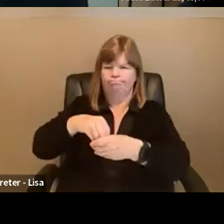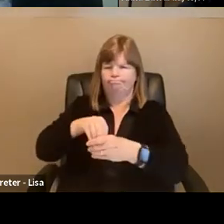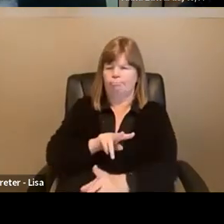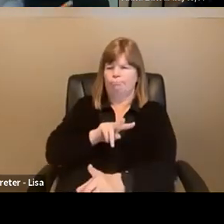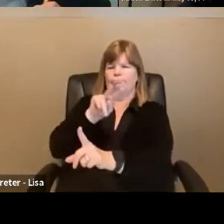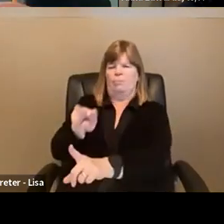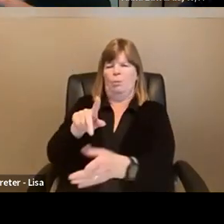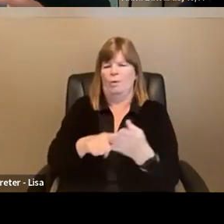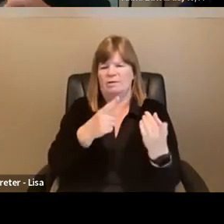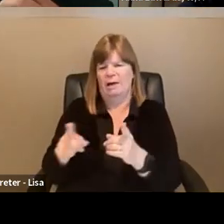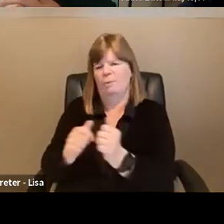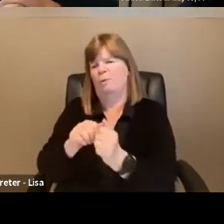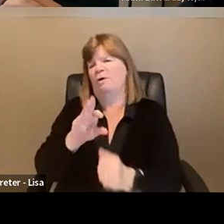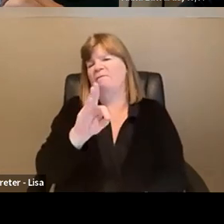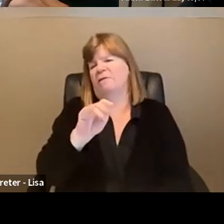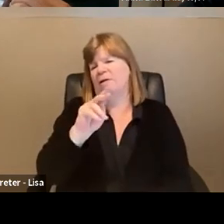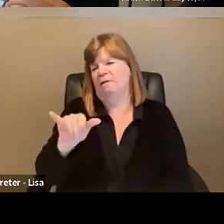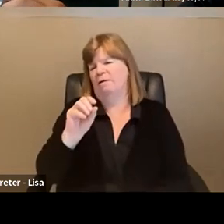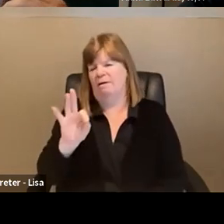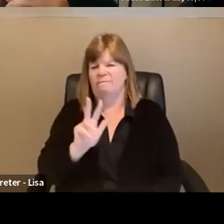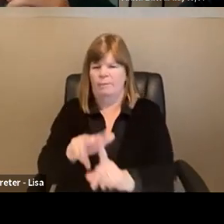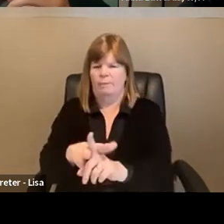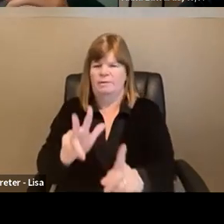with the fidelity of implementation?